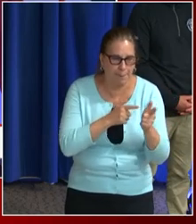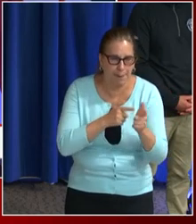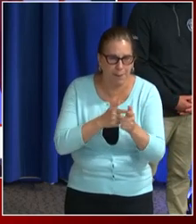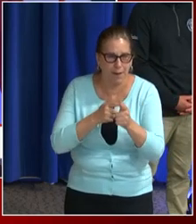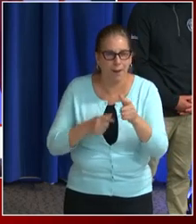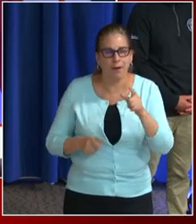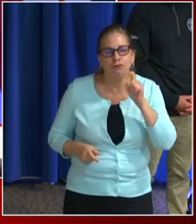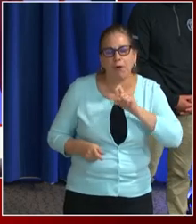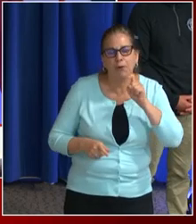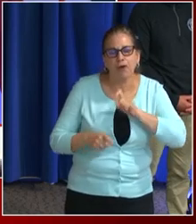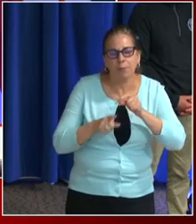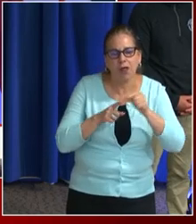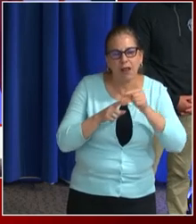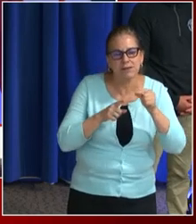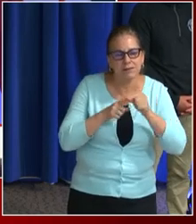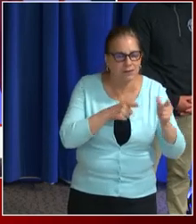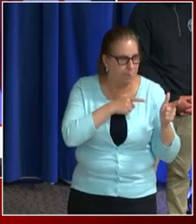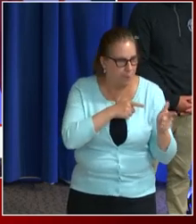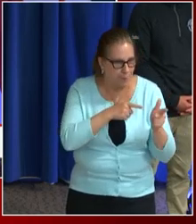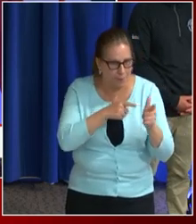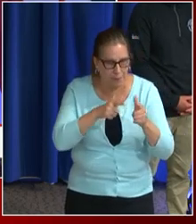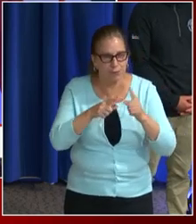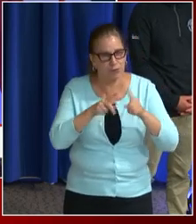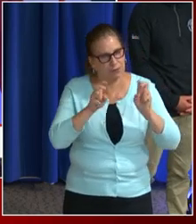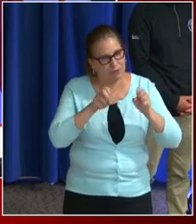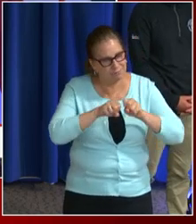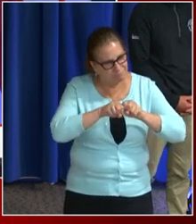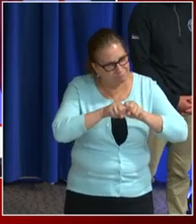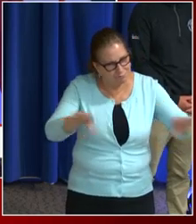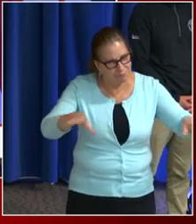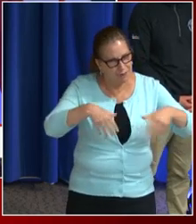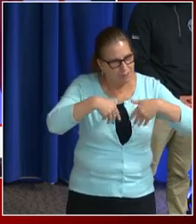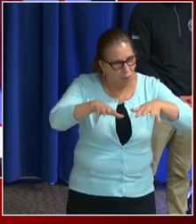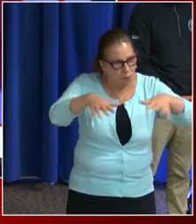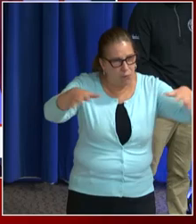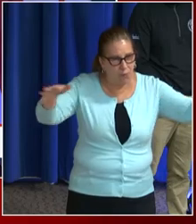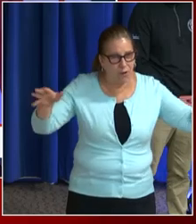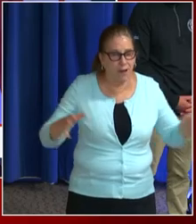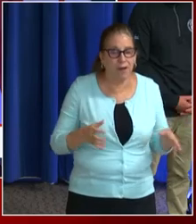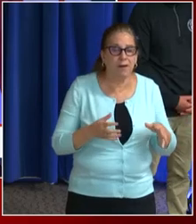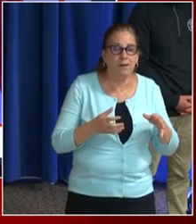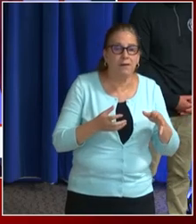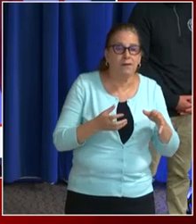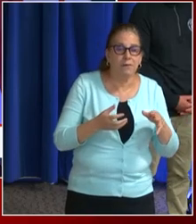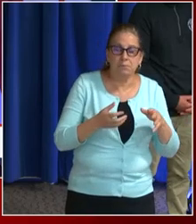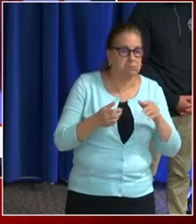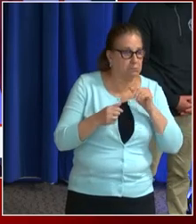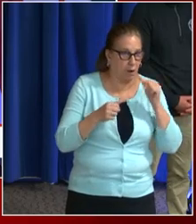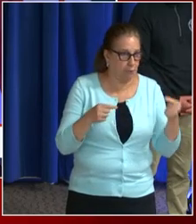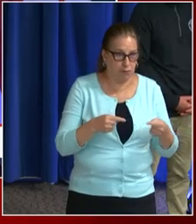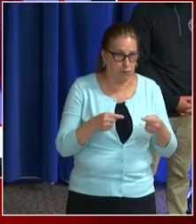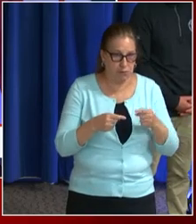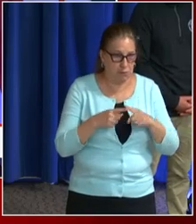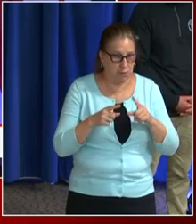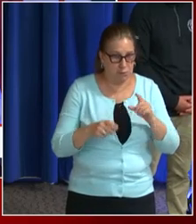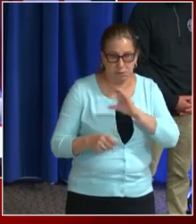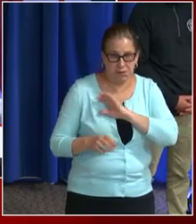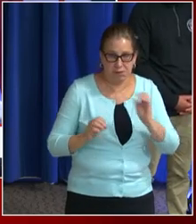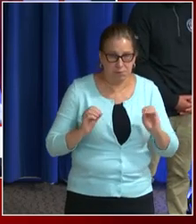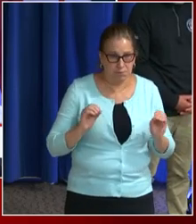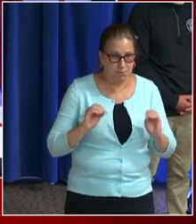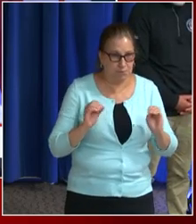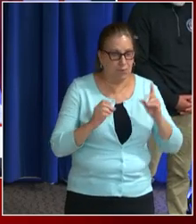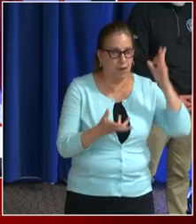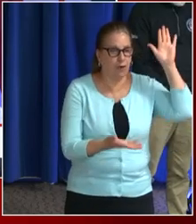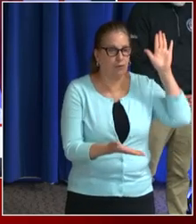group. The amount of damage that we had and the injury to police officers was significantly less than